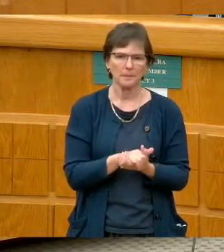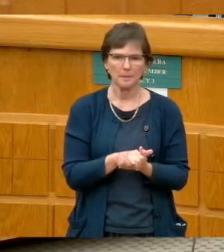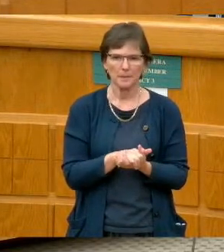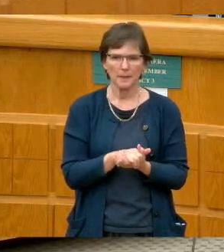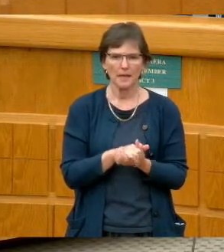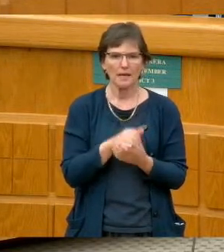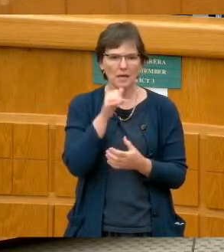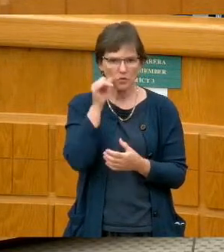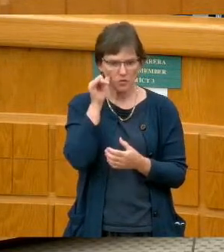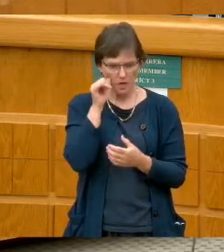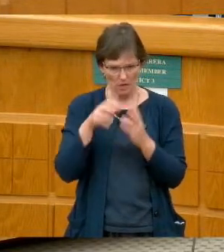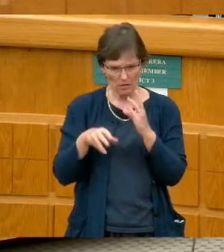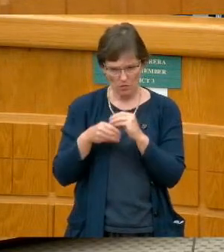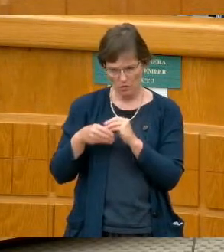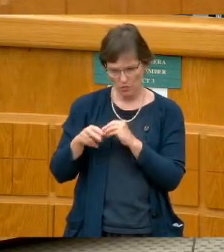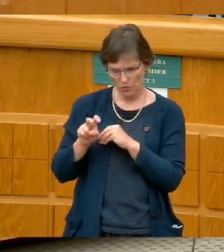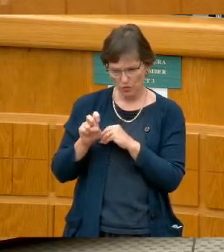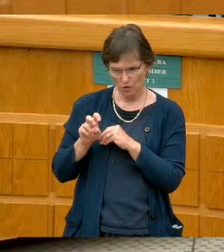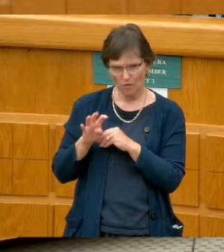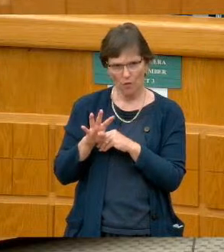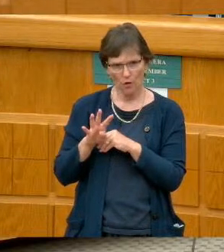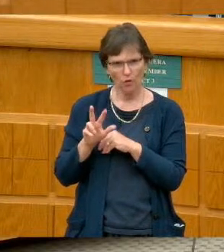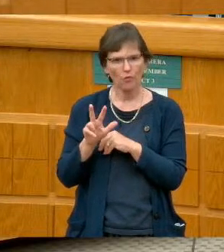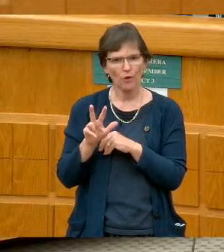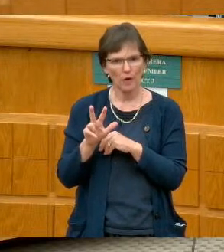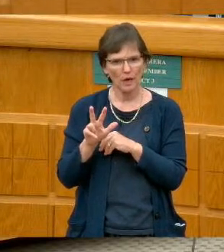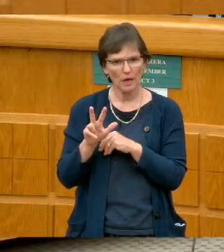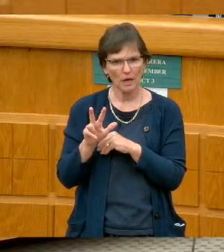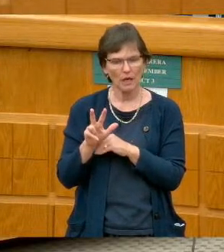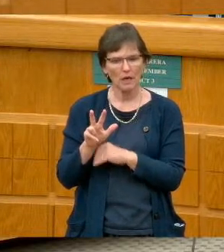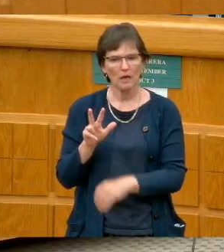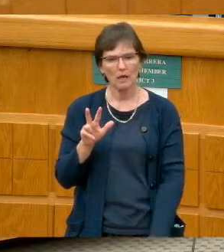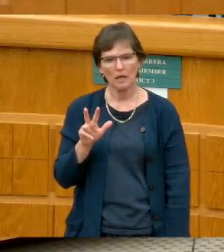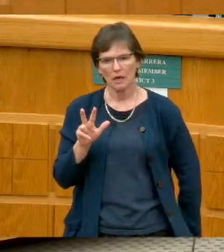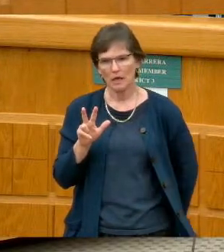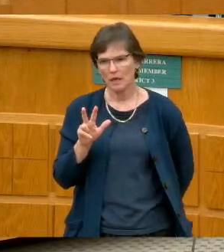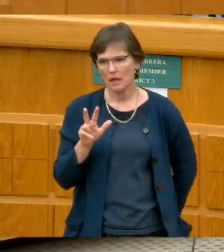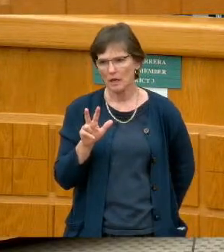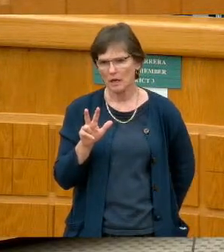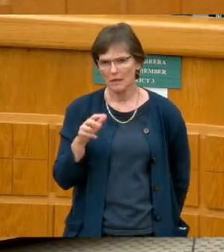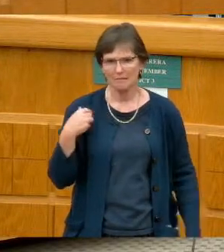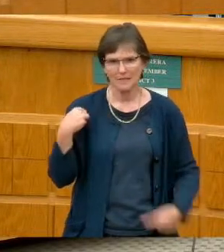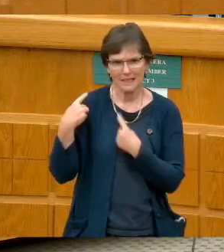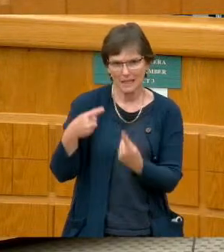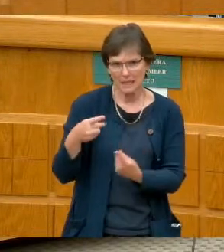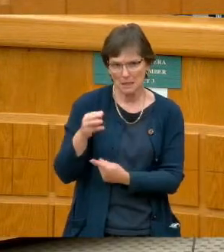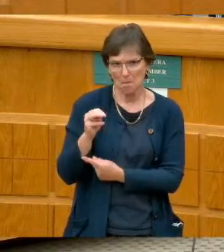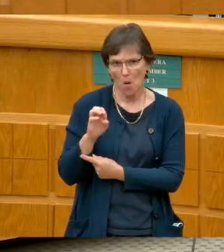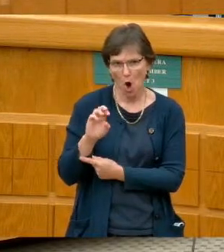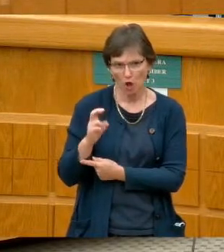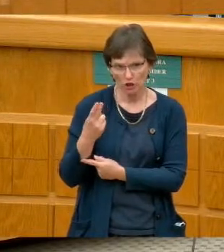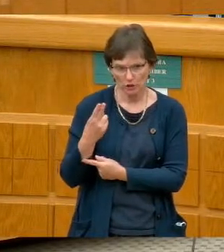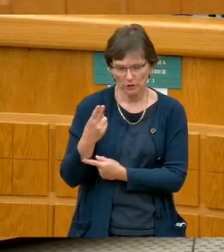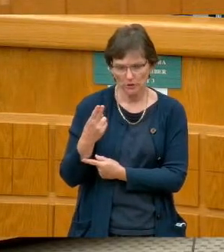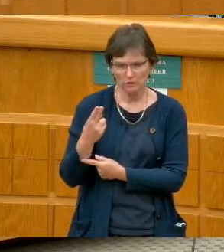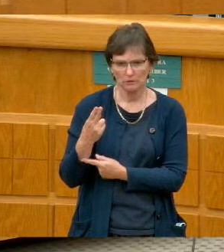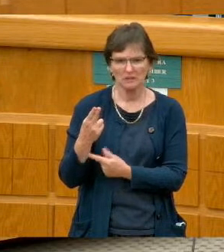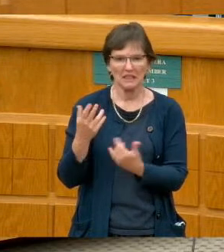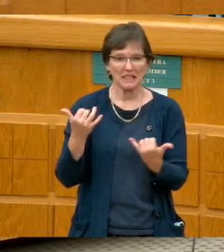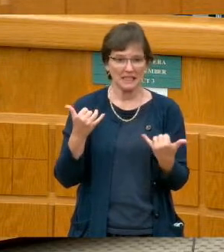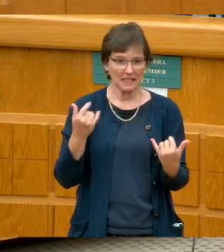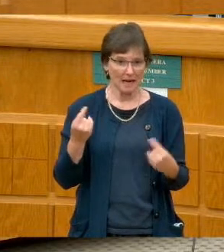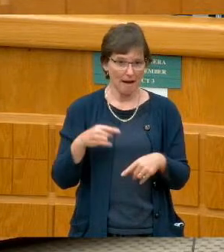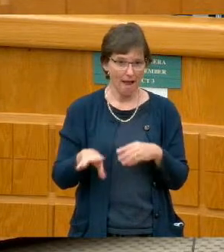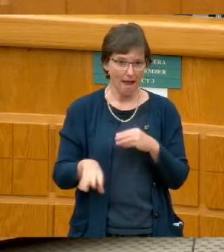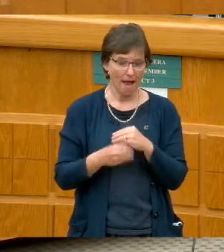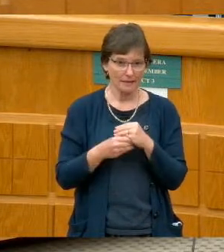of 243 deaths for Nueces County since the beginning of tracking COVID-19. With today's 6 additional,